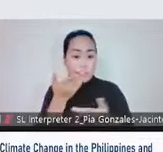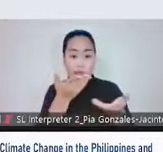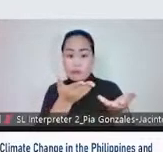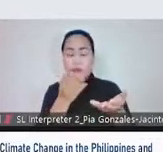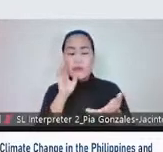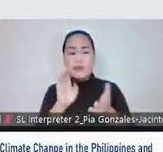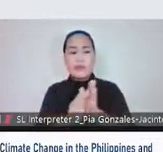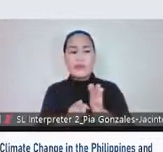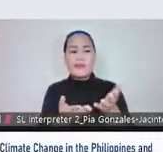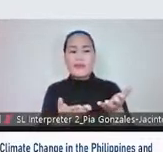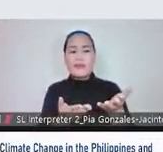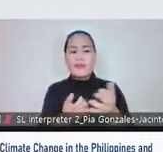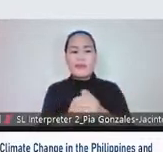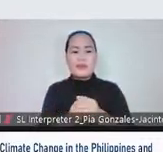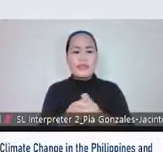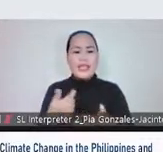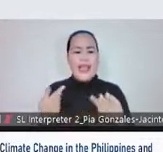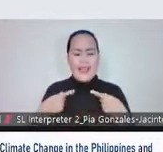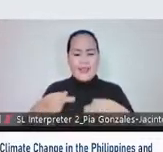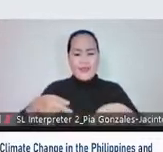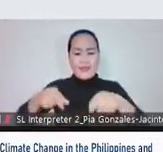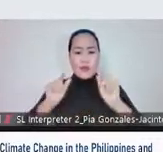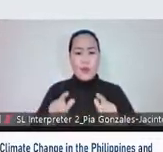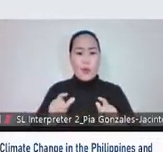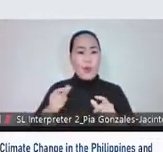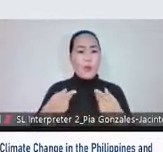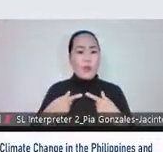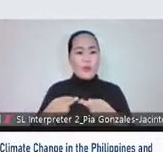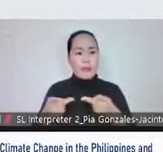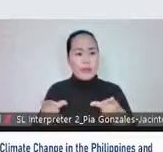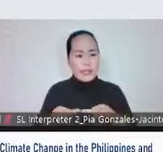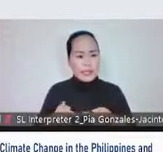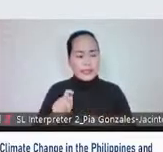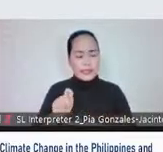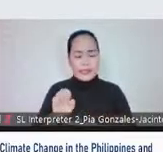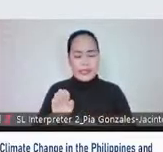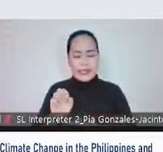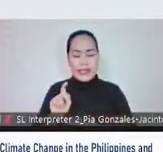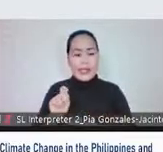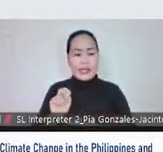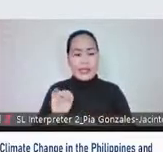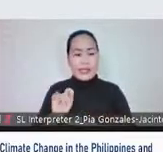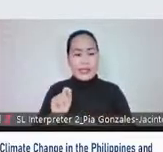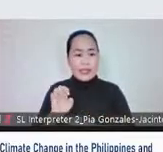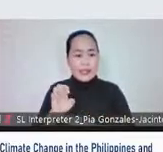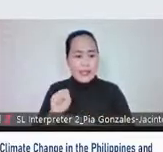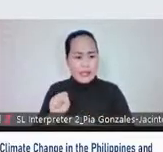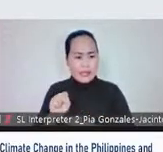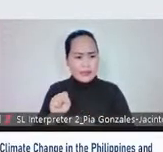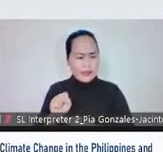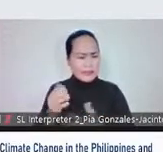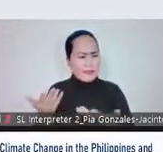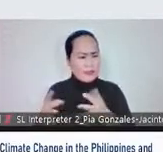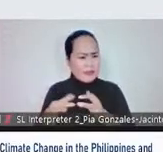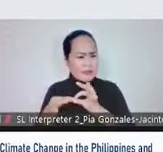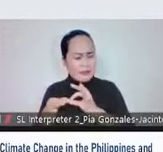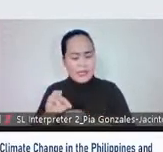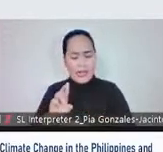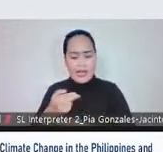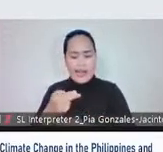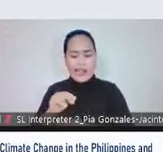in the Guadalupe area in the report on tektites. Tektites were found in association with the Kalinga rhinoceros that helped date the site